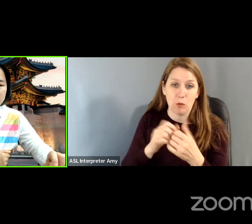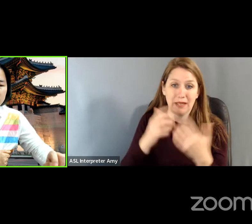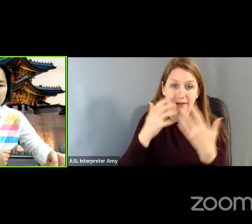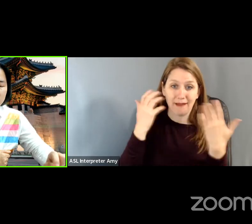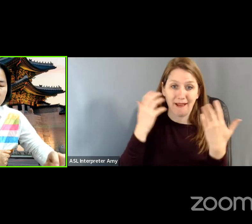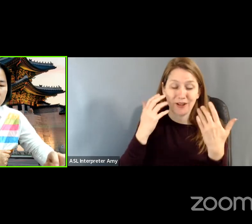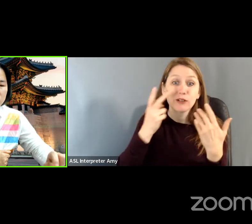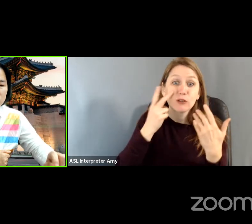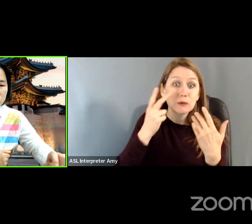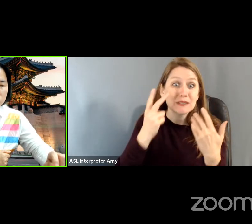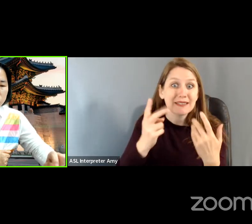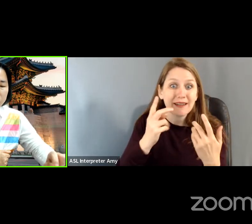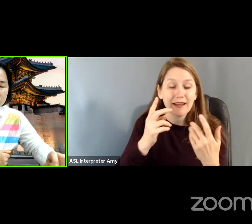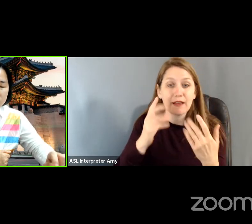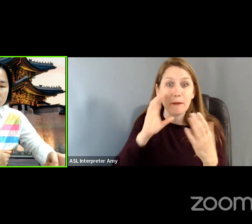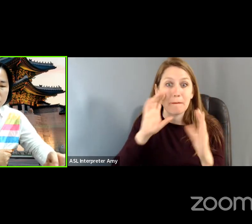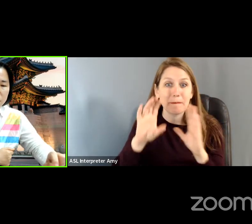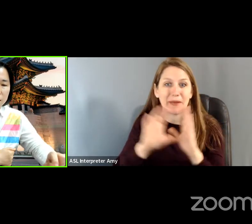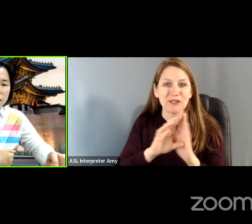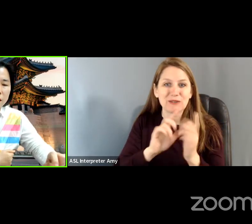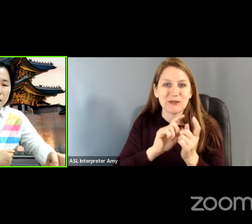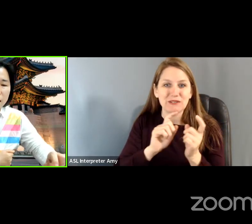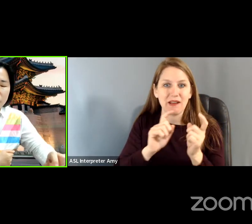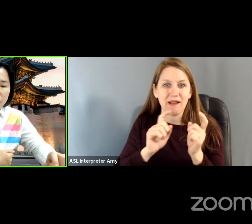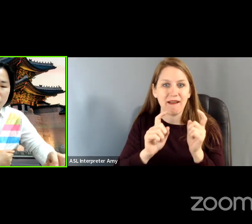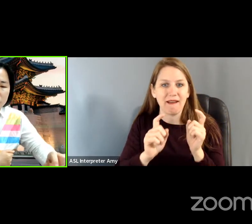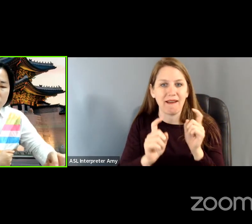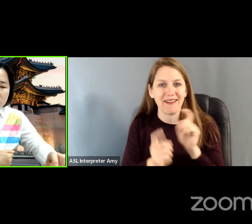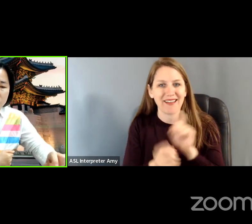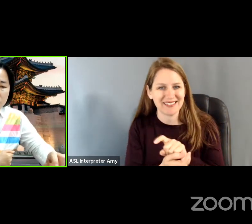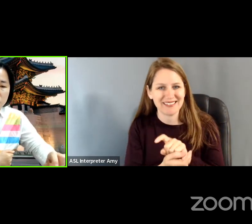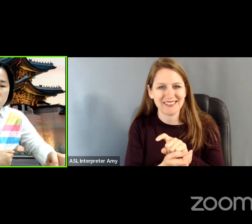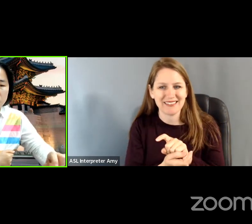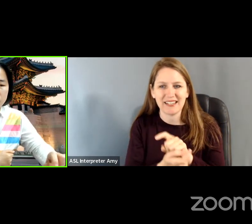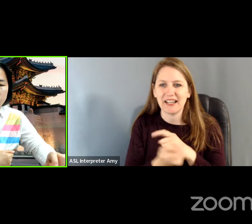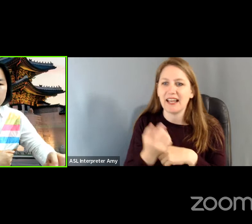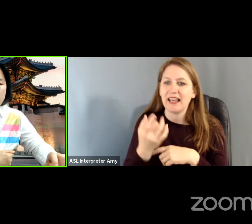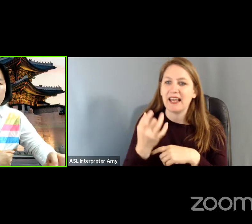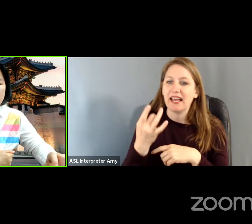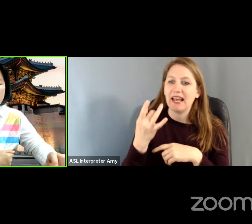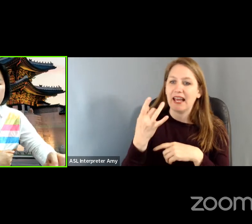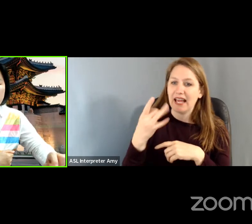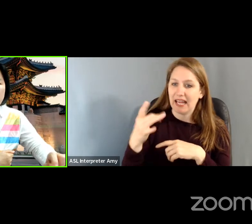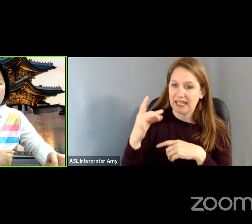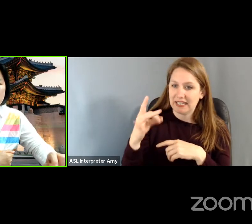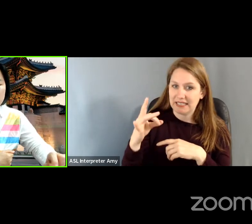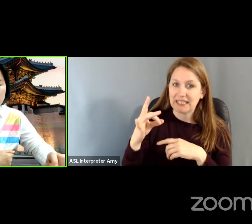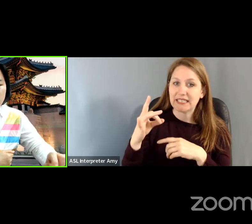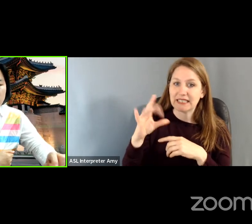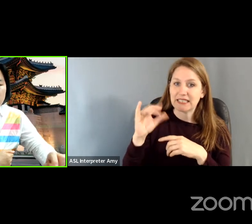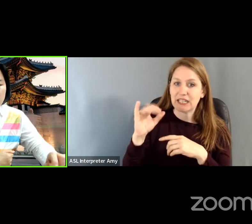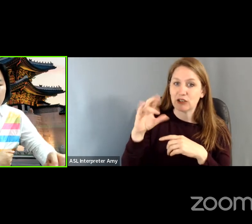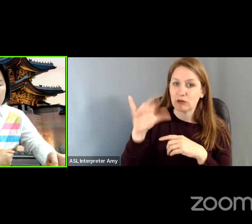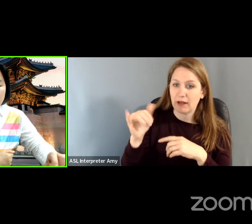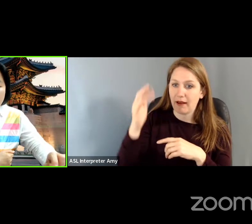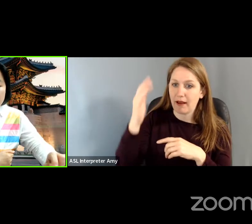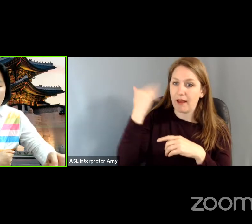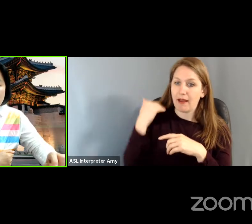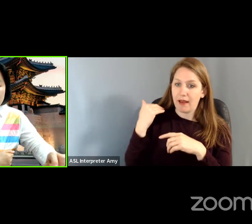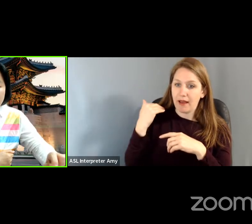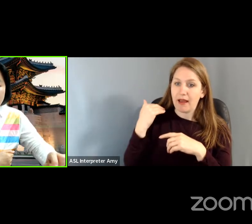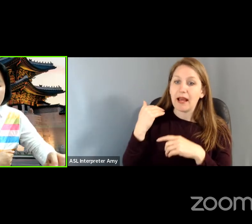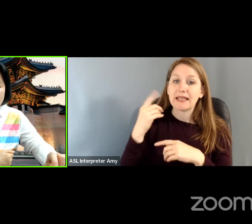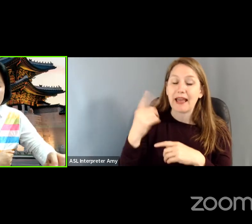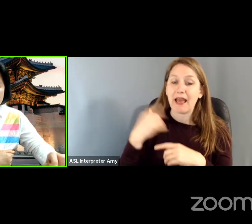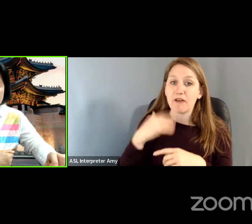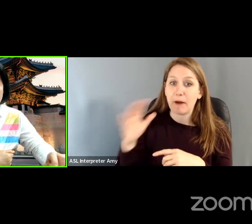surprising. According to records, in the 18th century, there were about